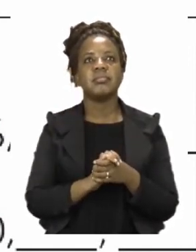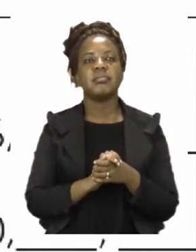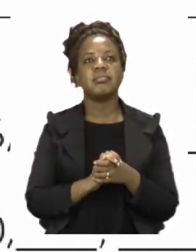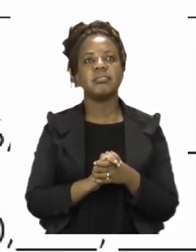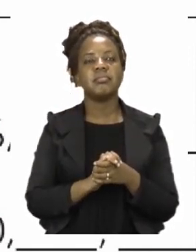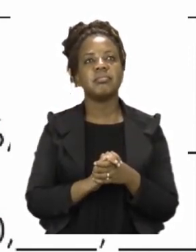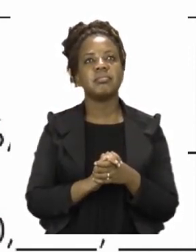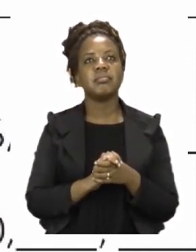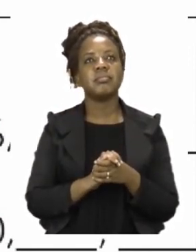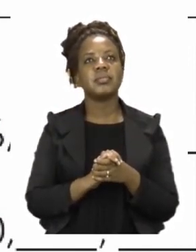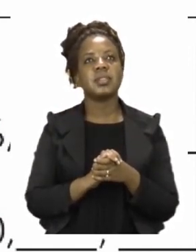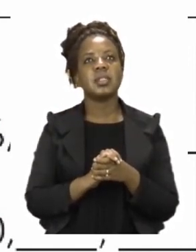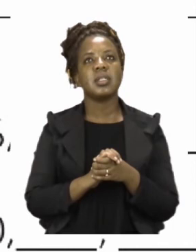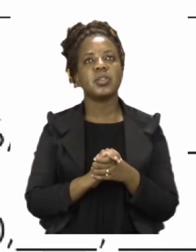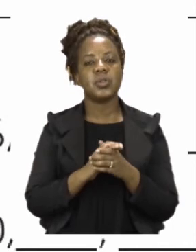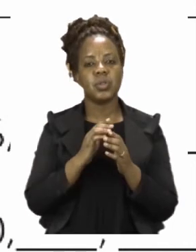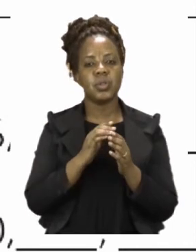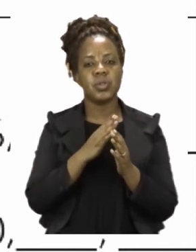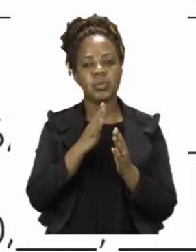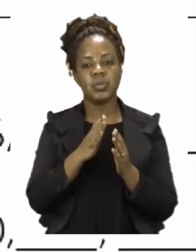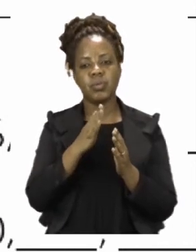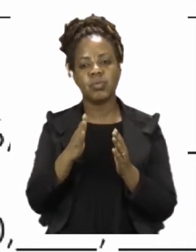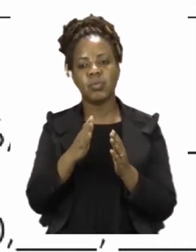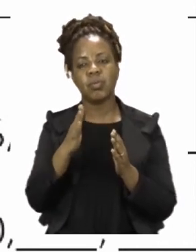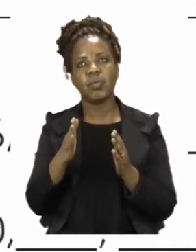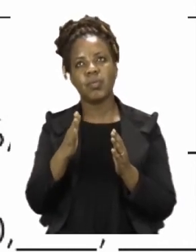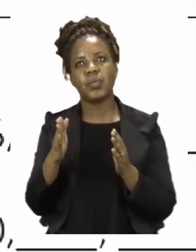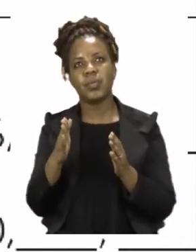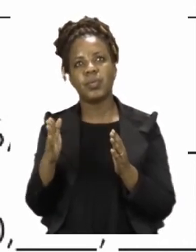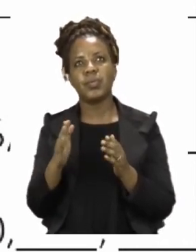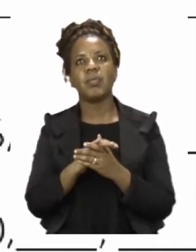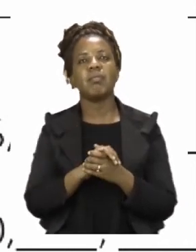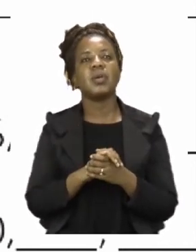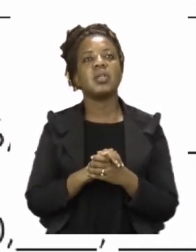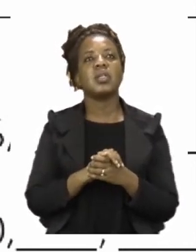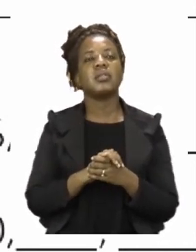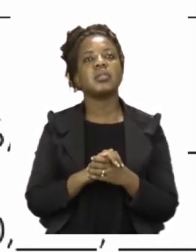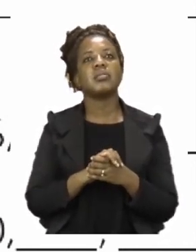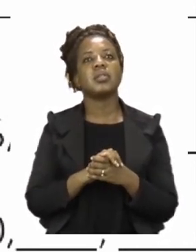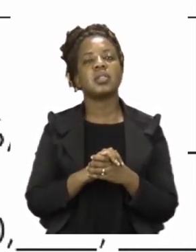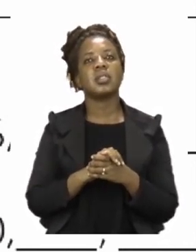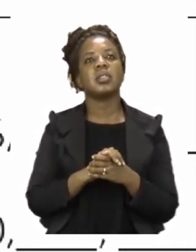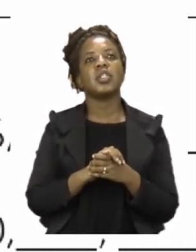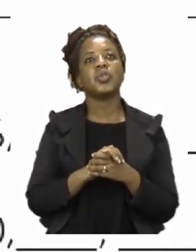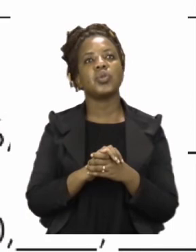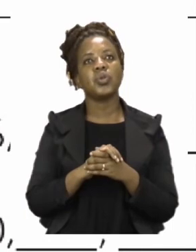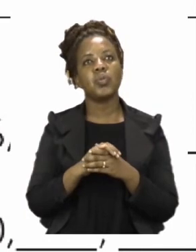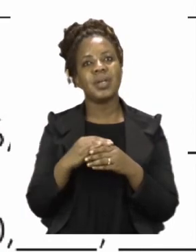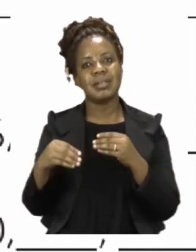Instead, 95 will go forward to house 100, which